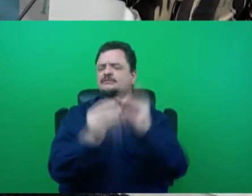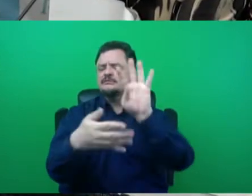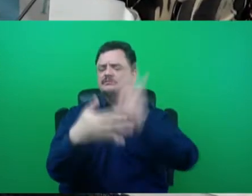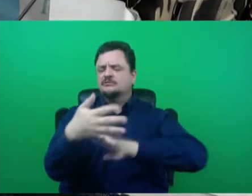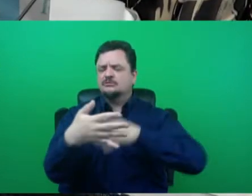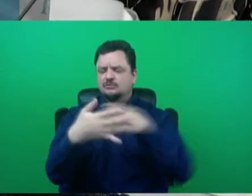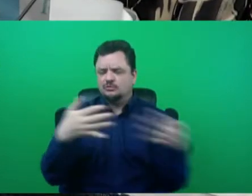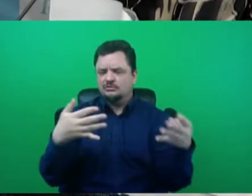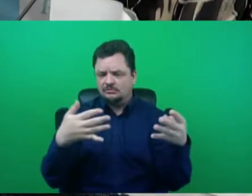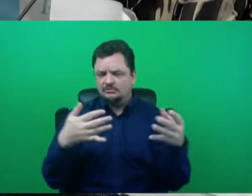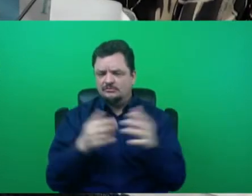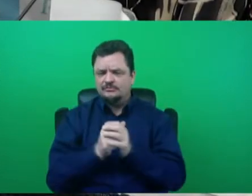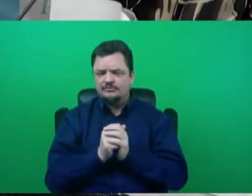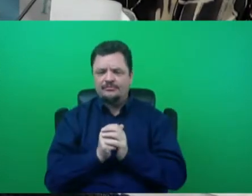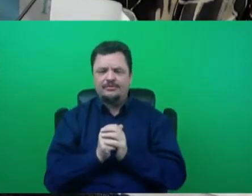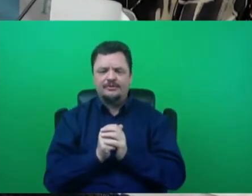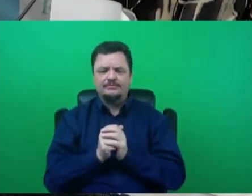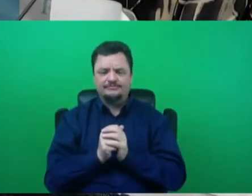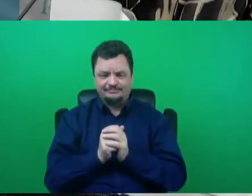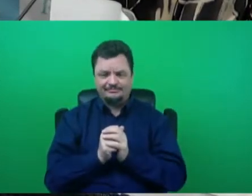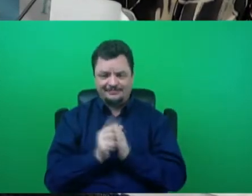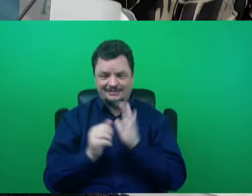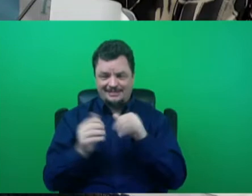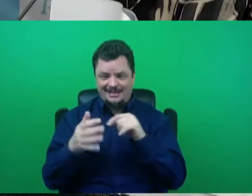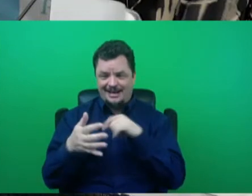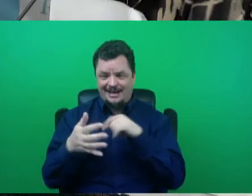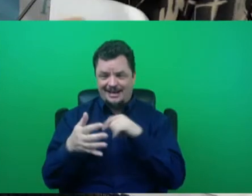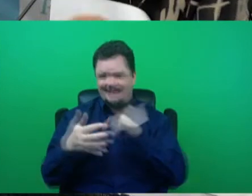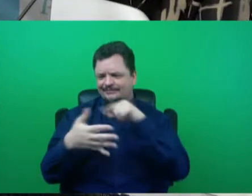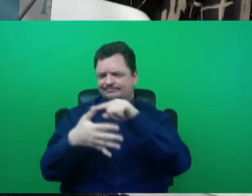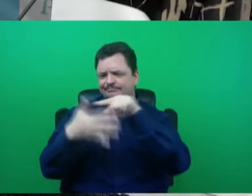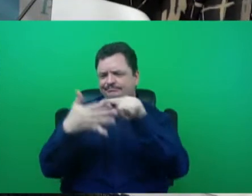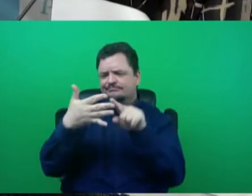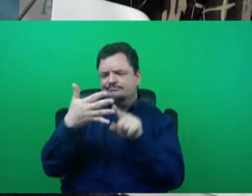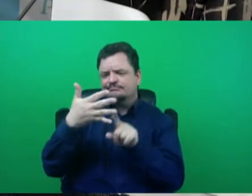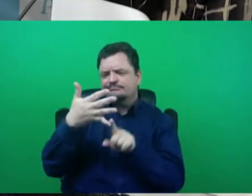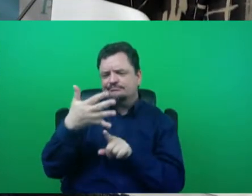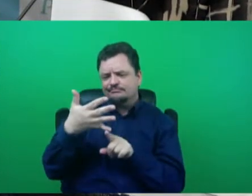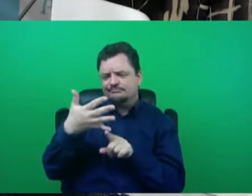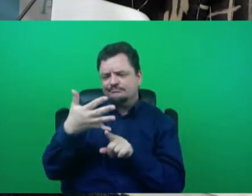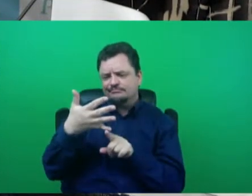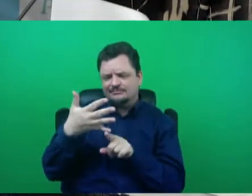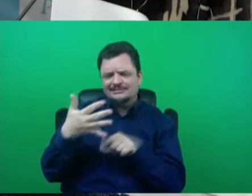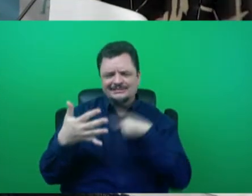here. Now, a little explaining to do on this first one.